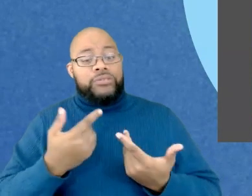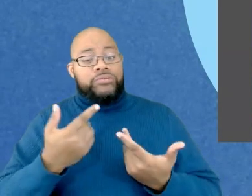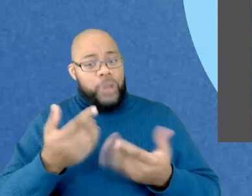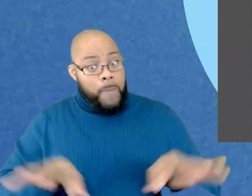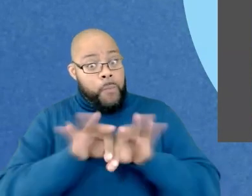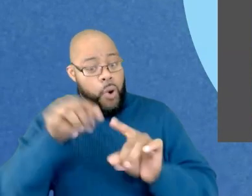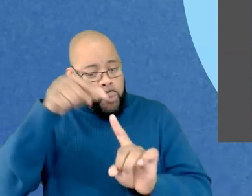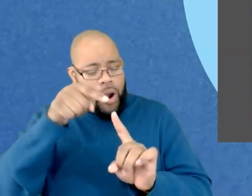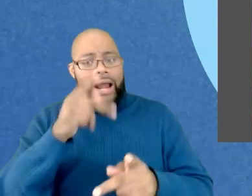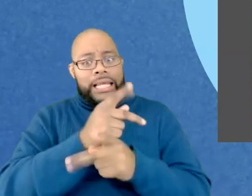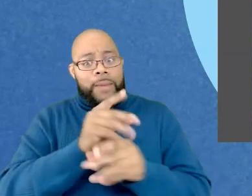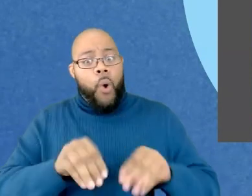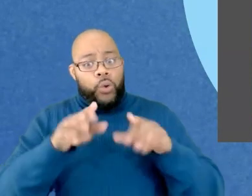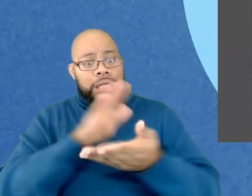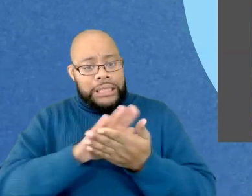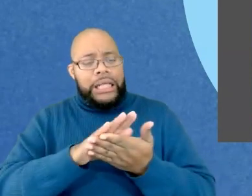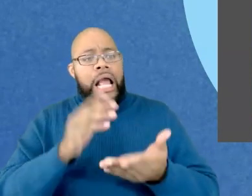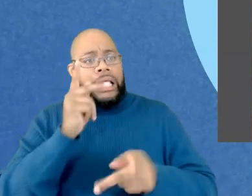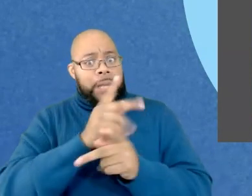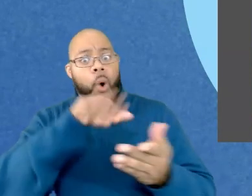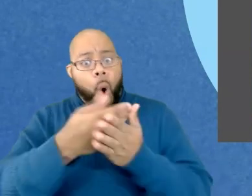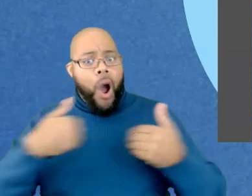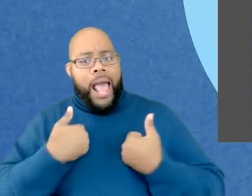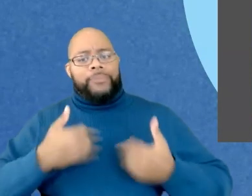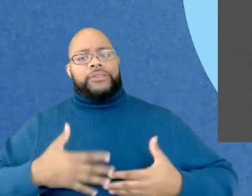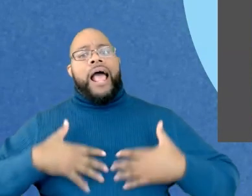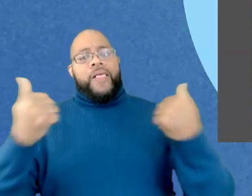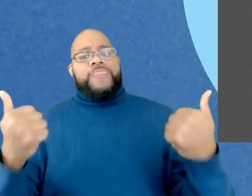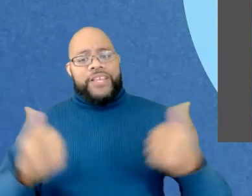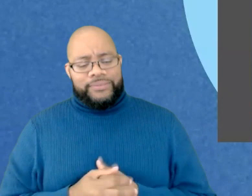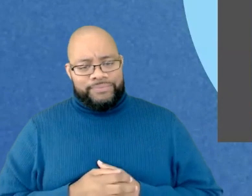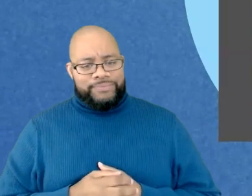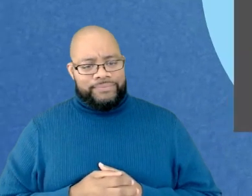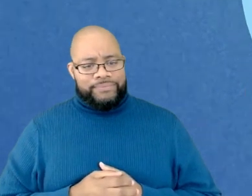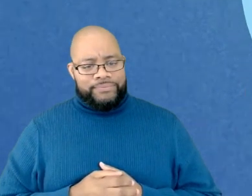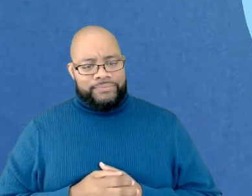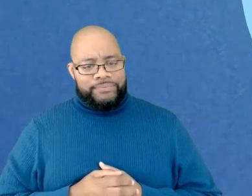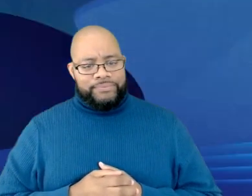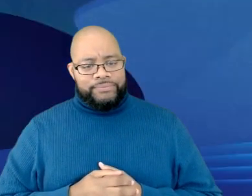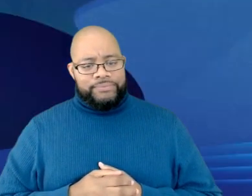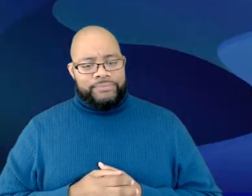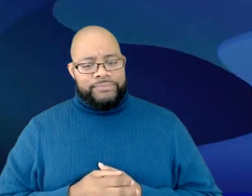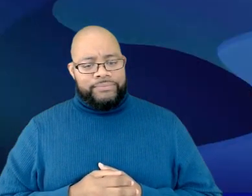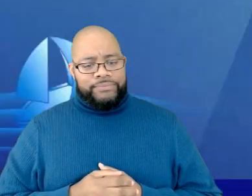keeping the environment clean will help keep them around for much longer.